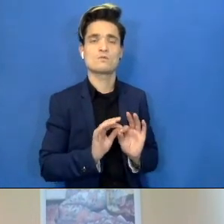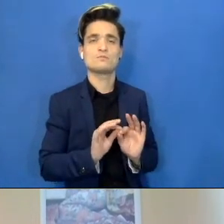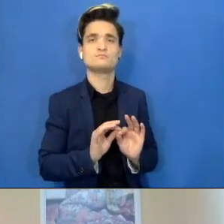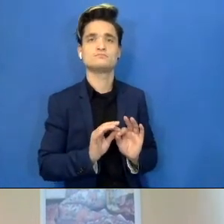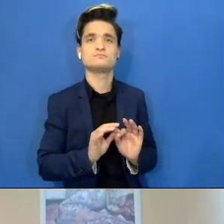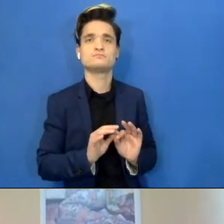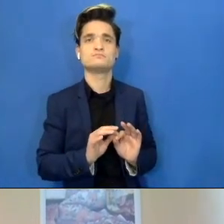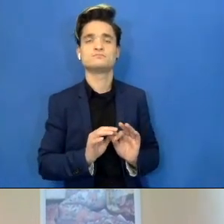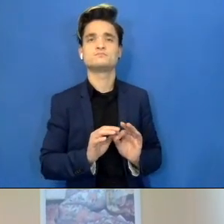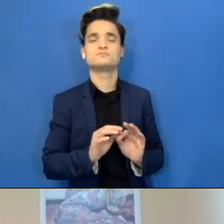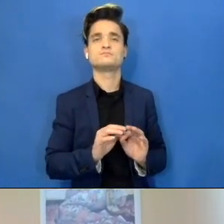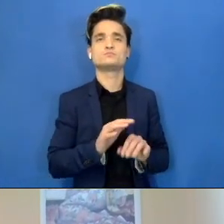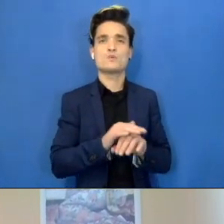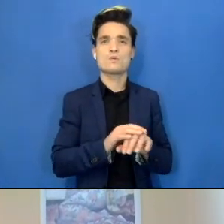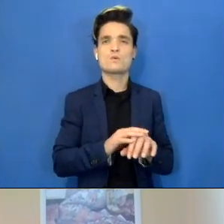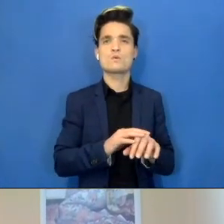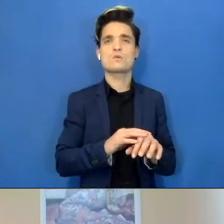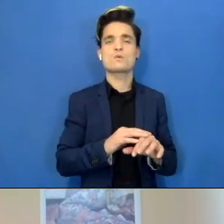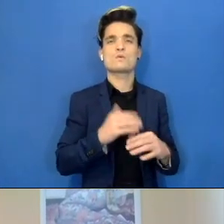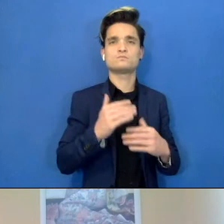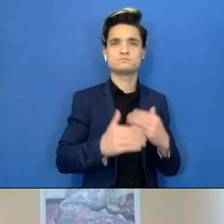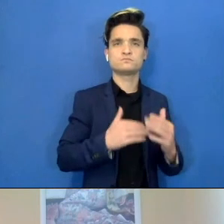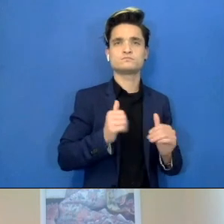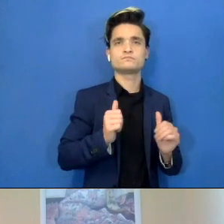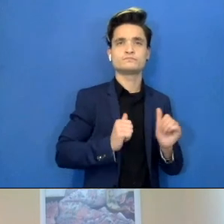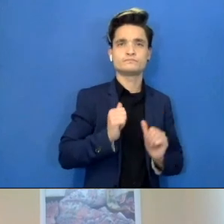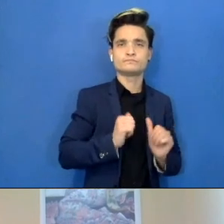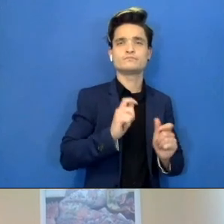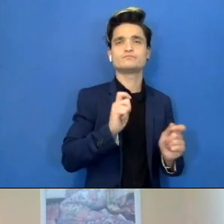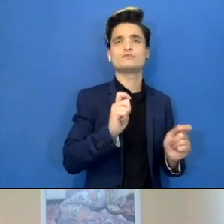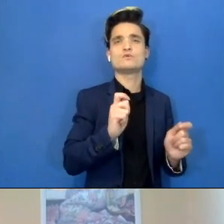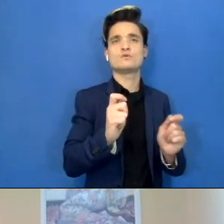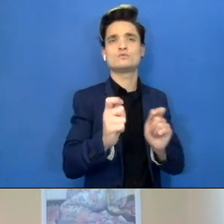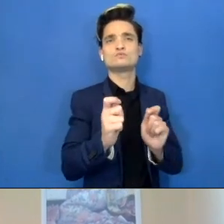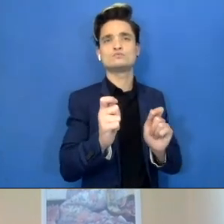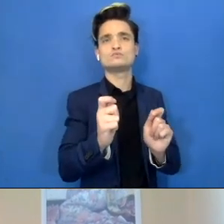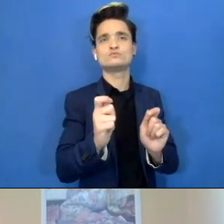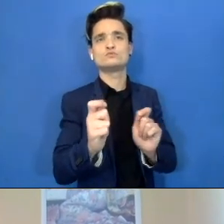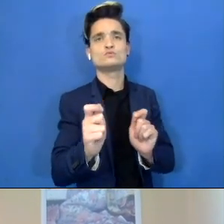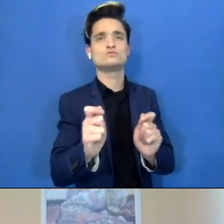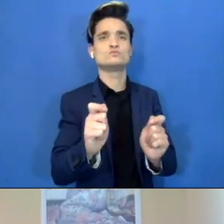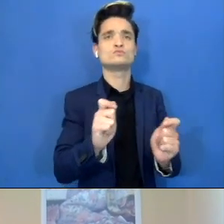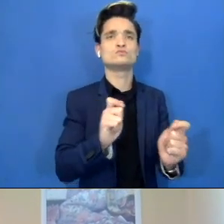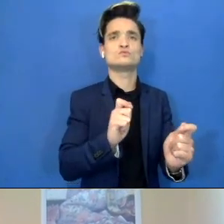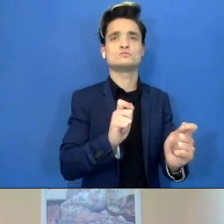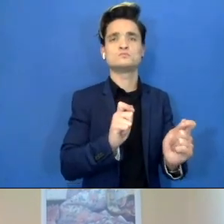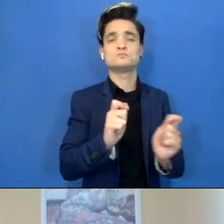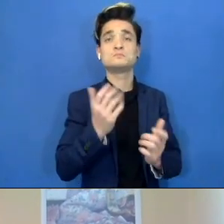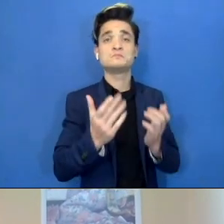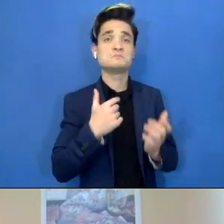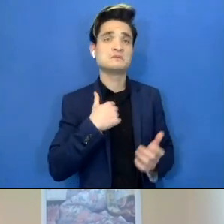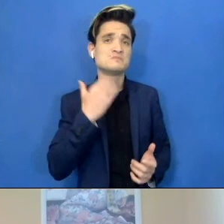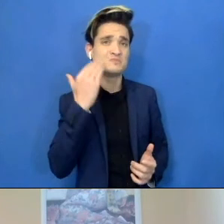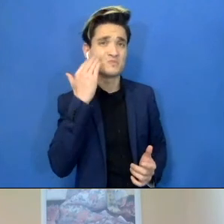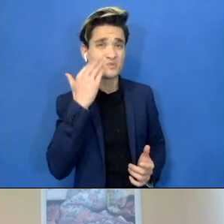scene. And this comes from both sides, because I might know what I'm doing in myself, but my partner has to read me as well. And if